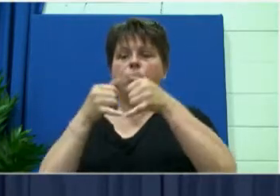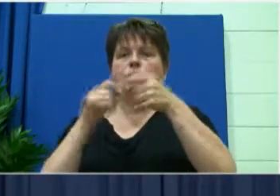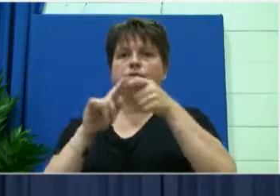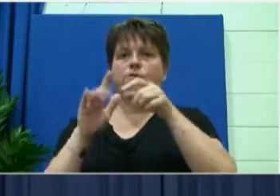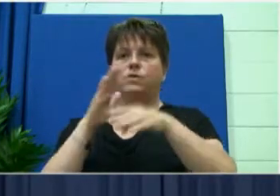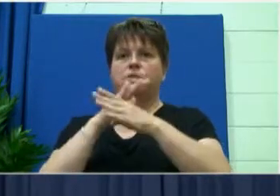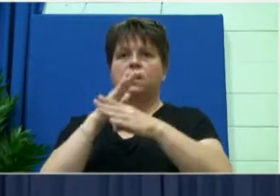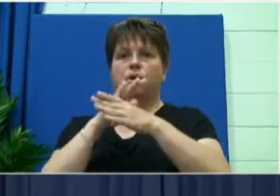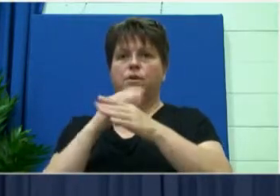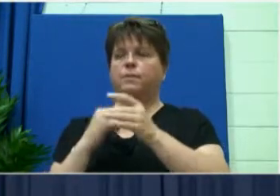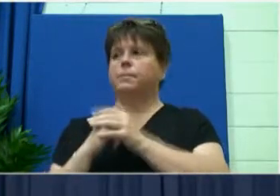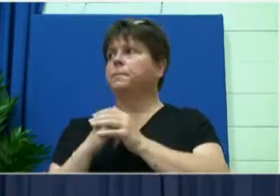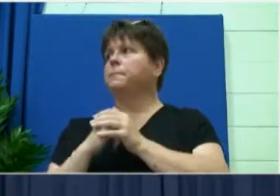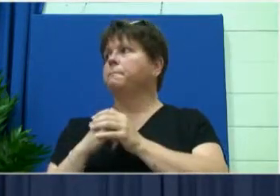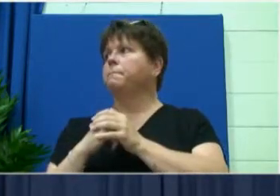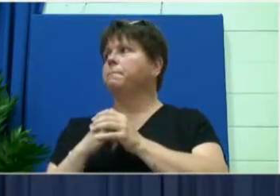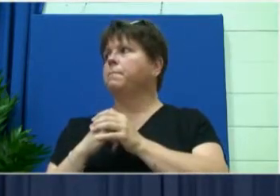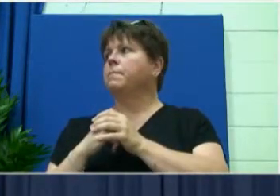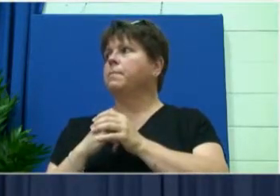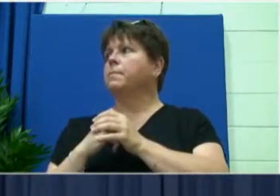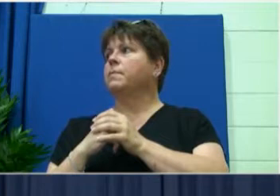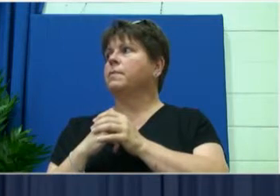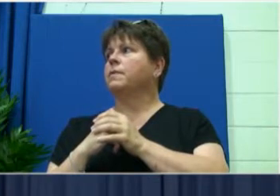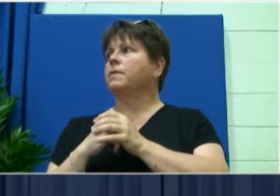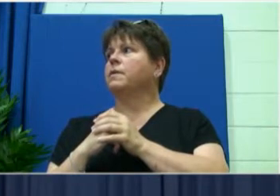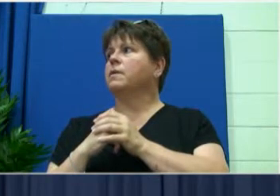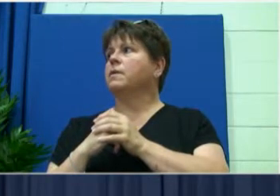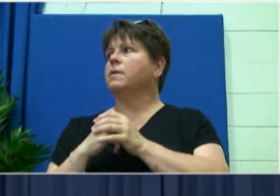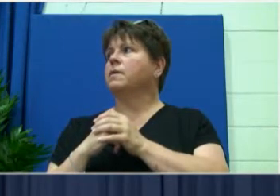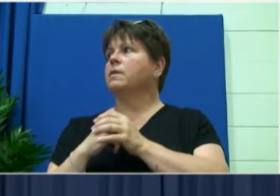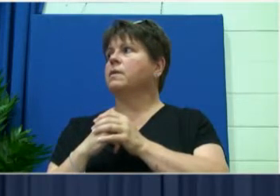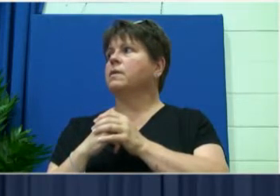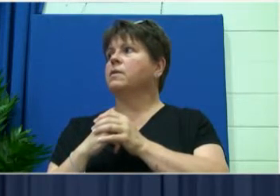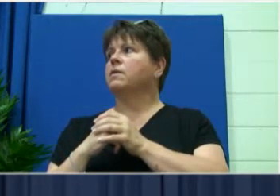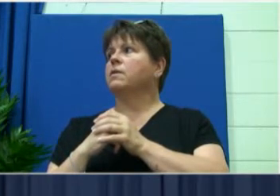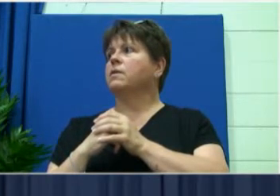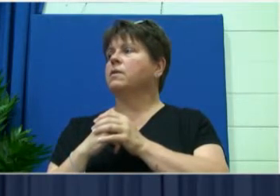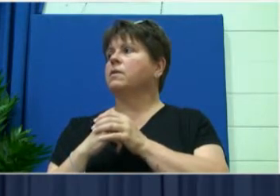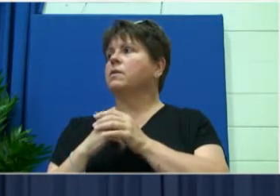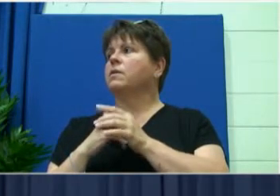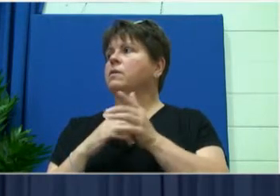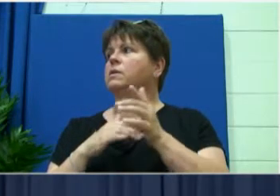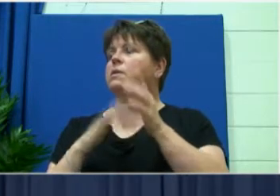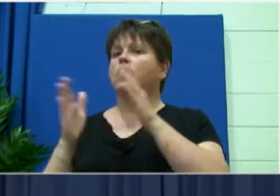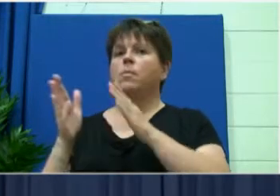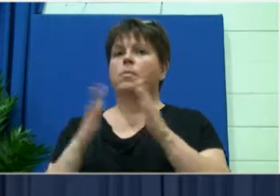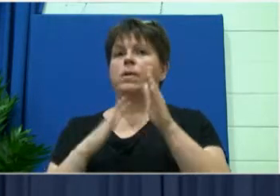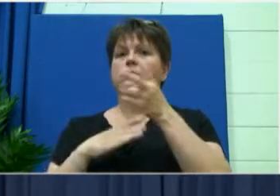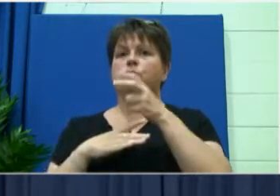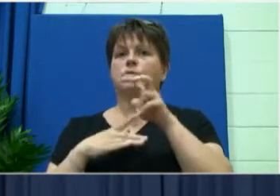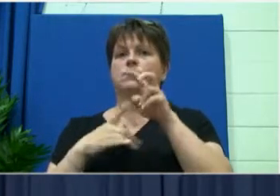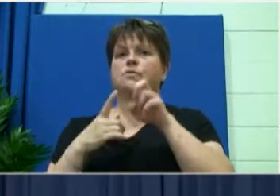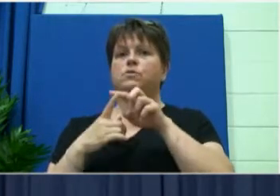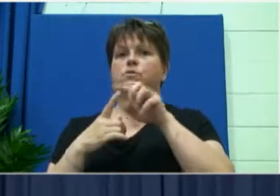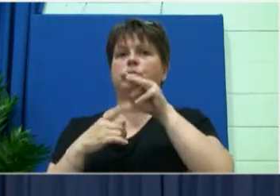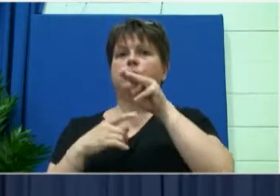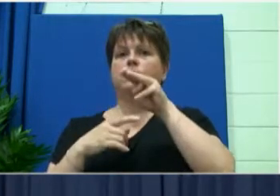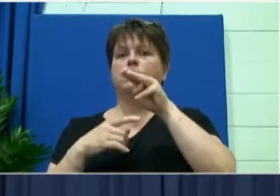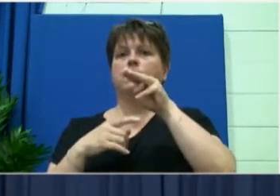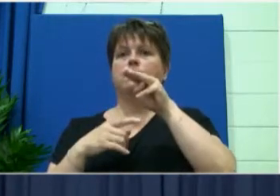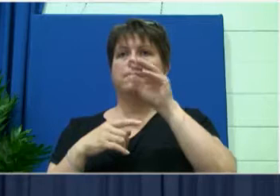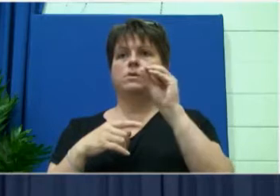Most Valuable Player. She is a member of the St. Augustine Catholic Church, and she plans to transfer to Missouri